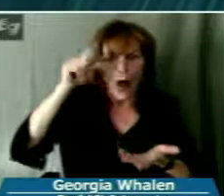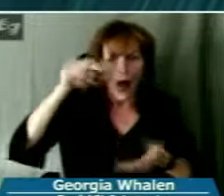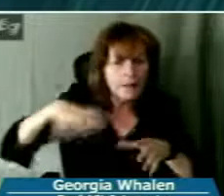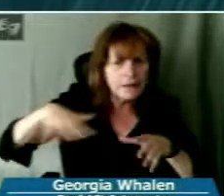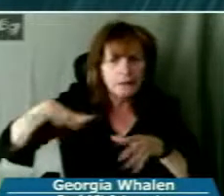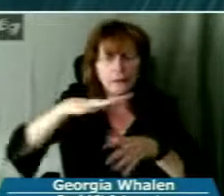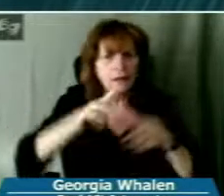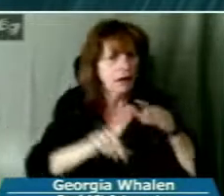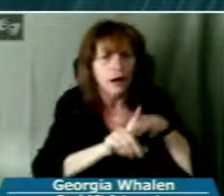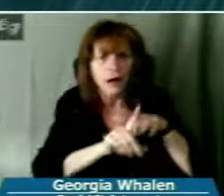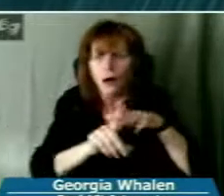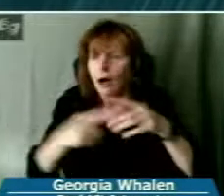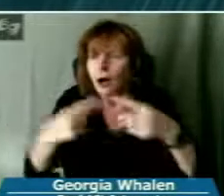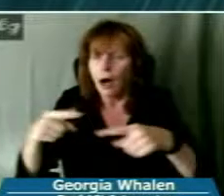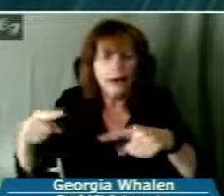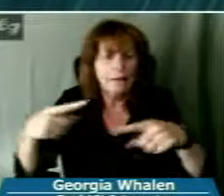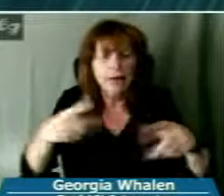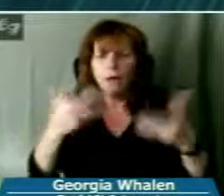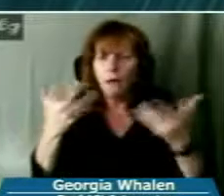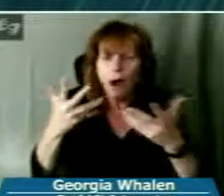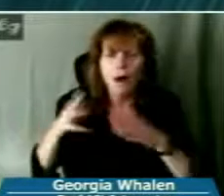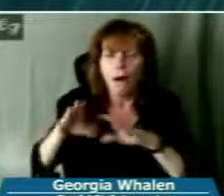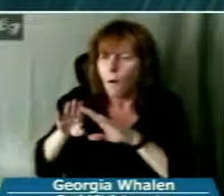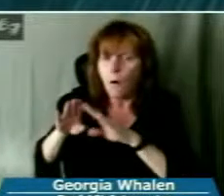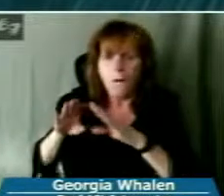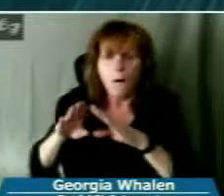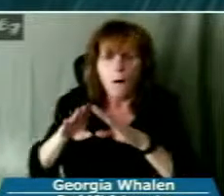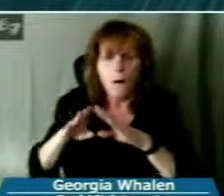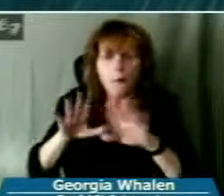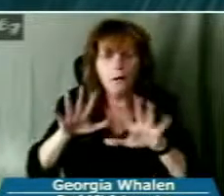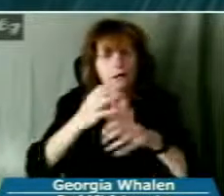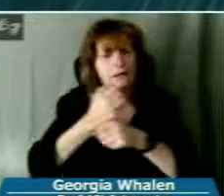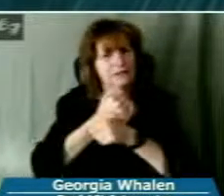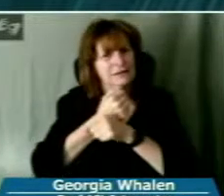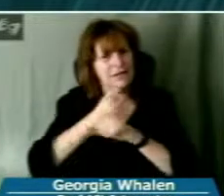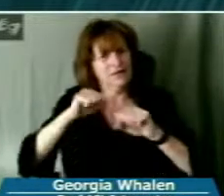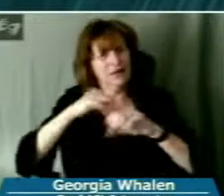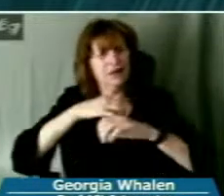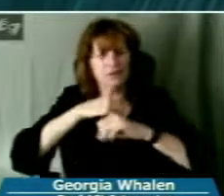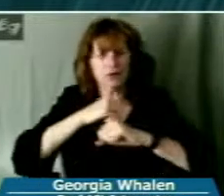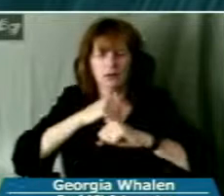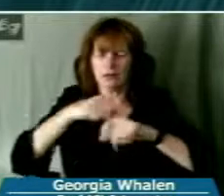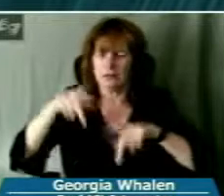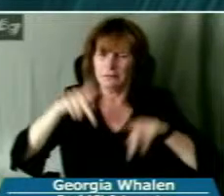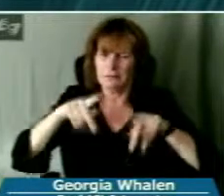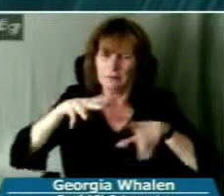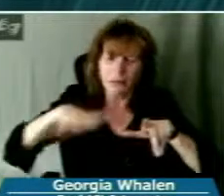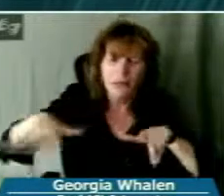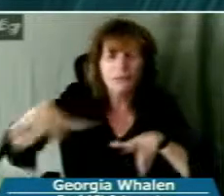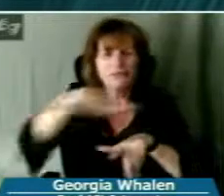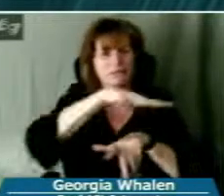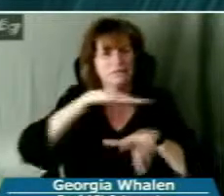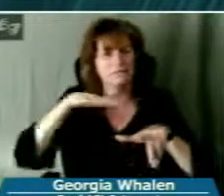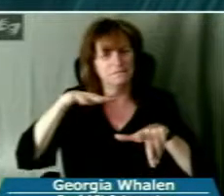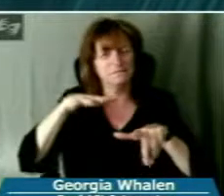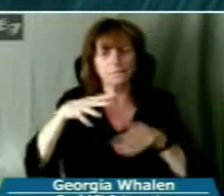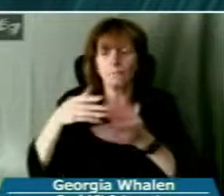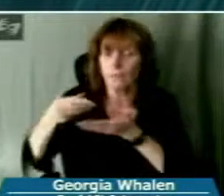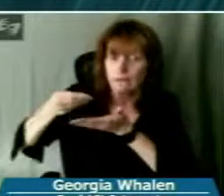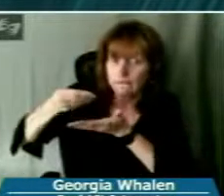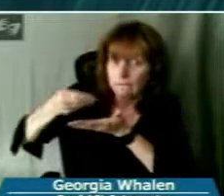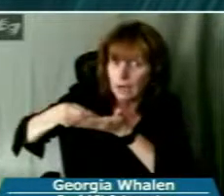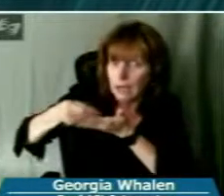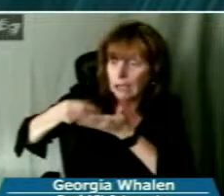workers and residents safe as businesses and public spaces begin to open up as well. So the financial impacts were outlined for them,